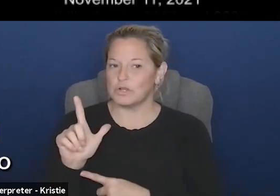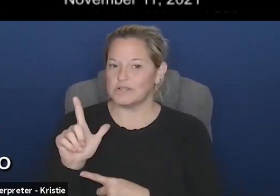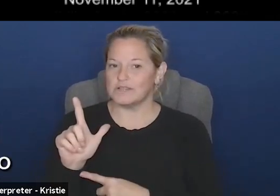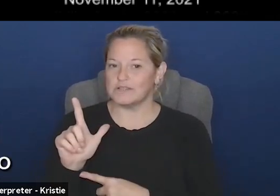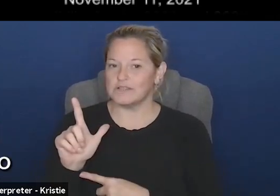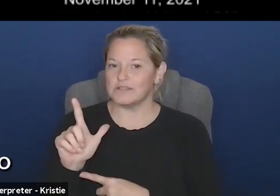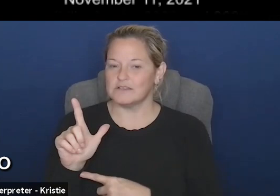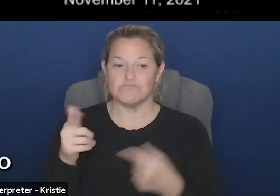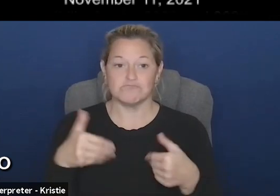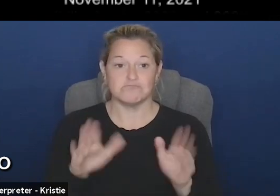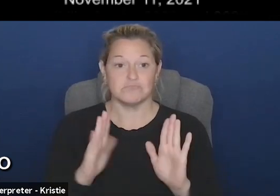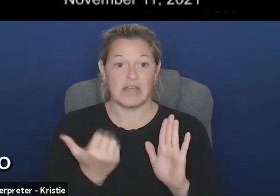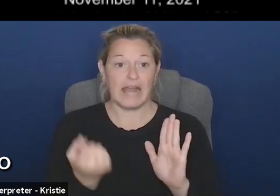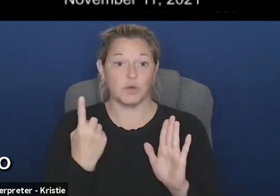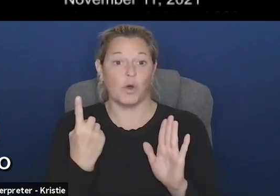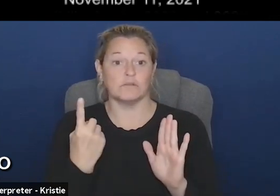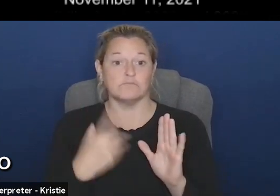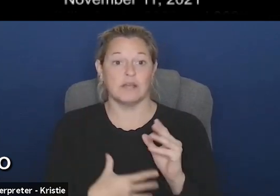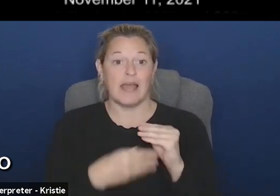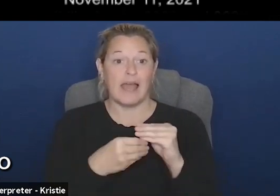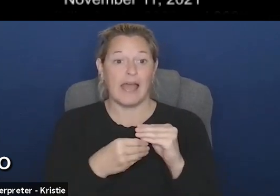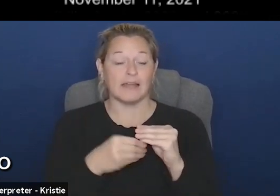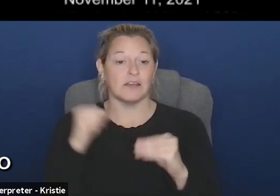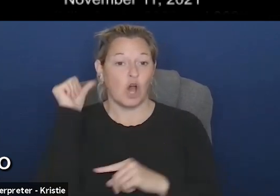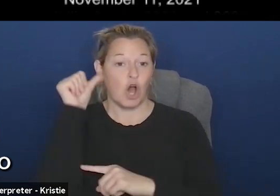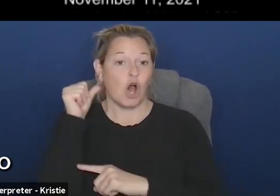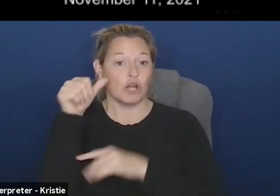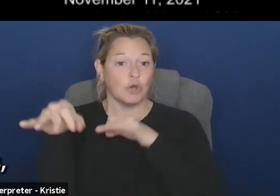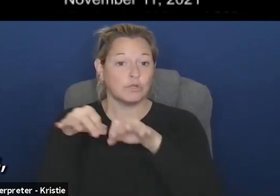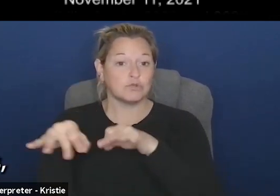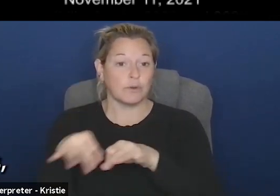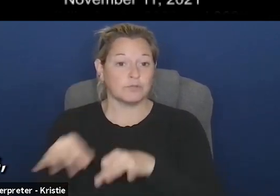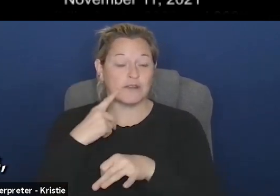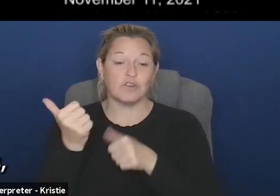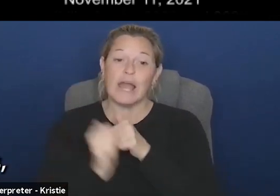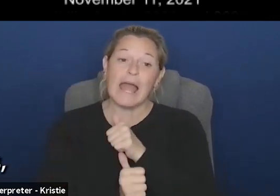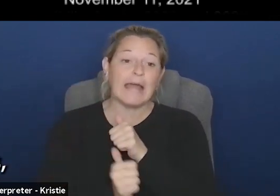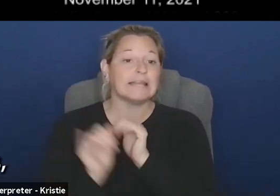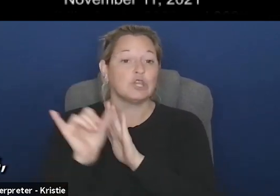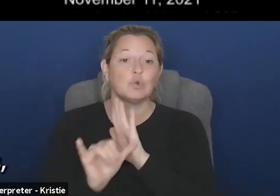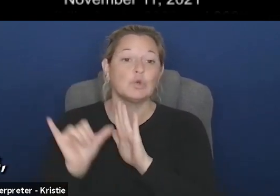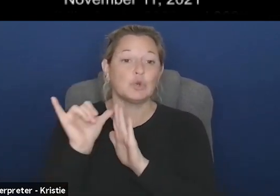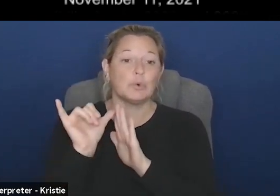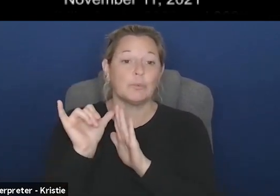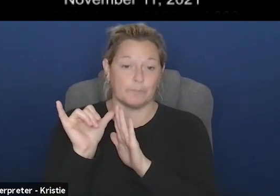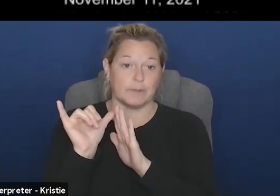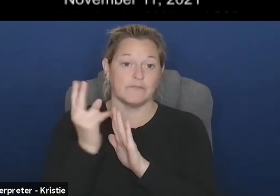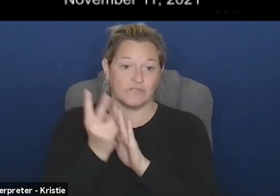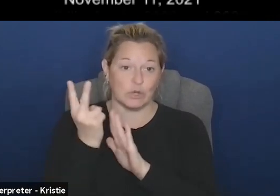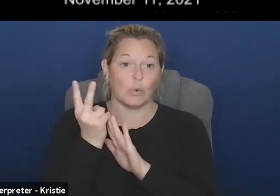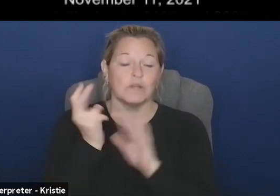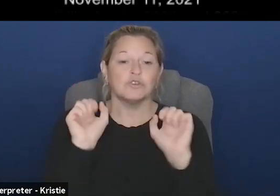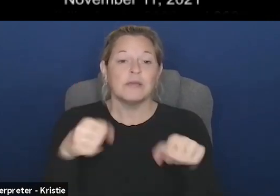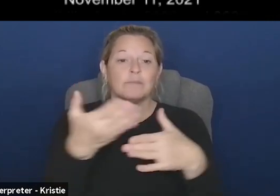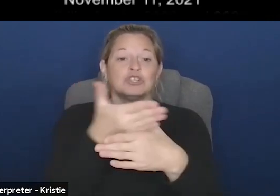that allows anybody anywhere to add audio description to any YouTube video and share that with the world, which is a